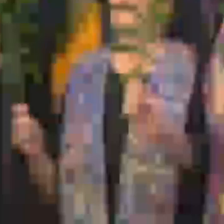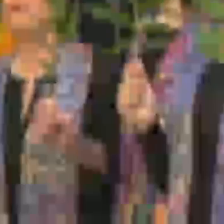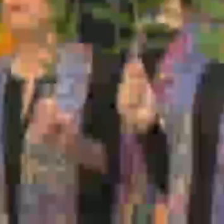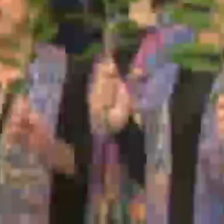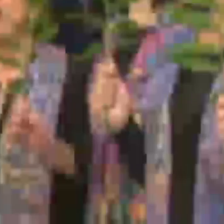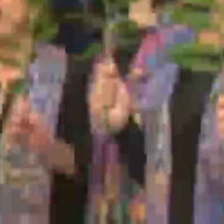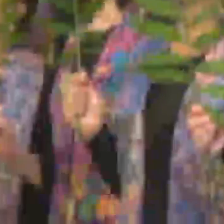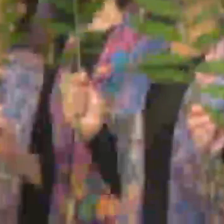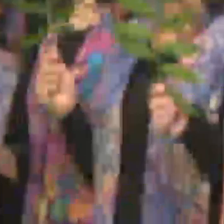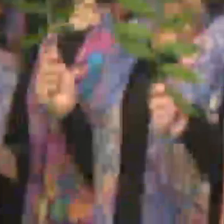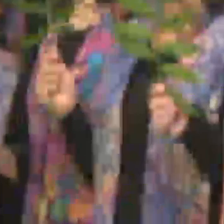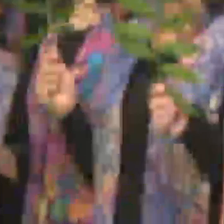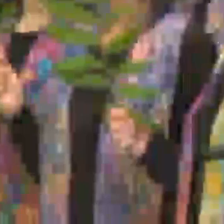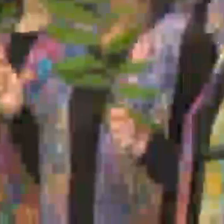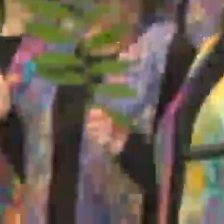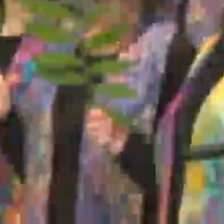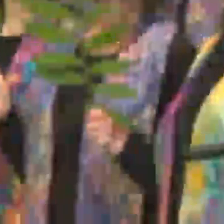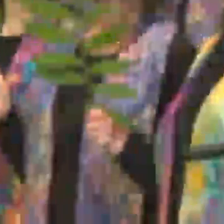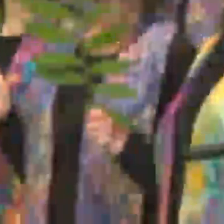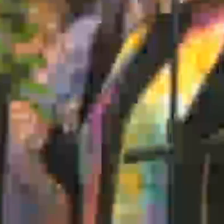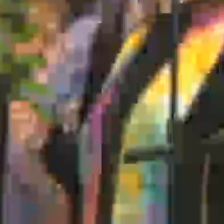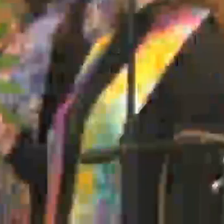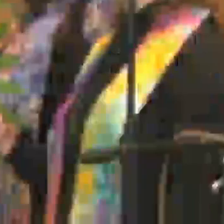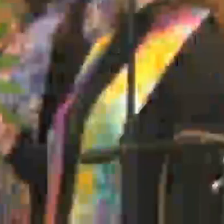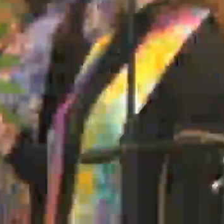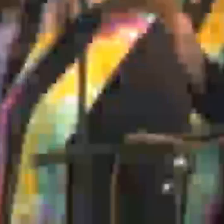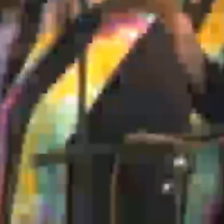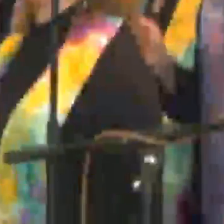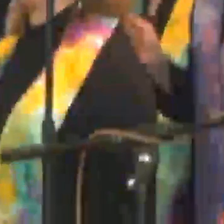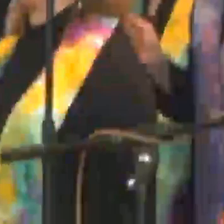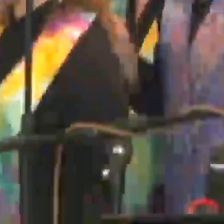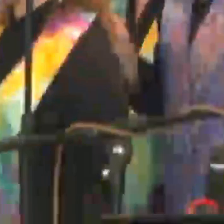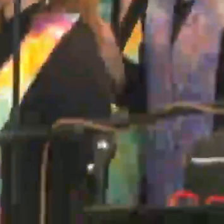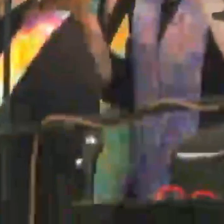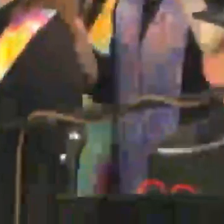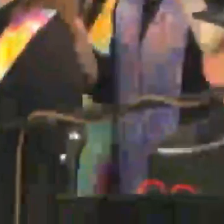It's your strength. Go ahead, dance and jump in.